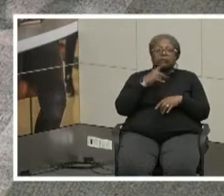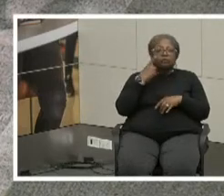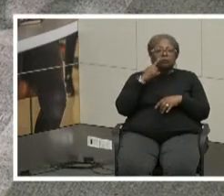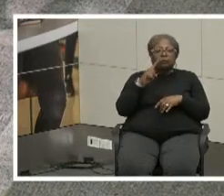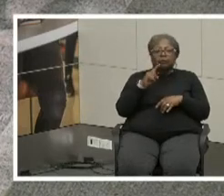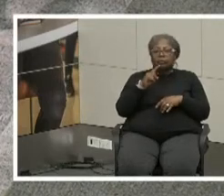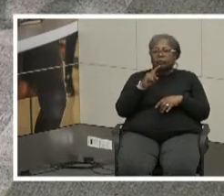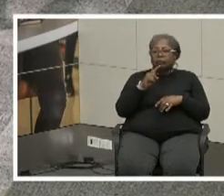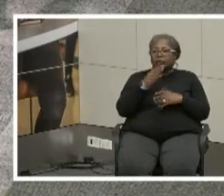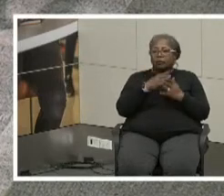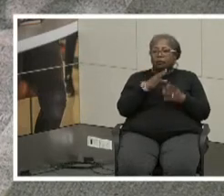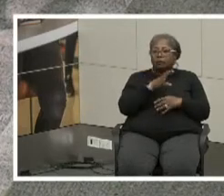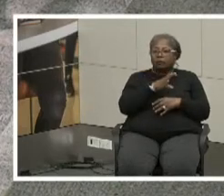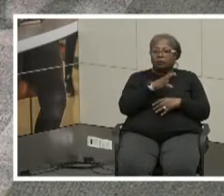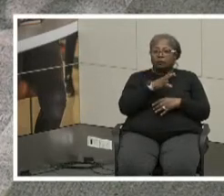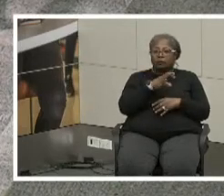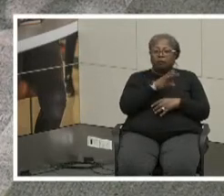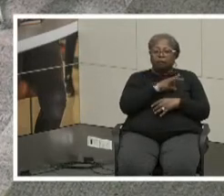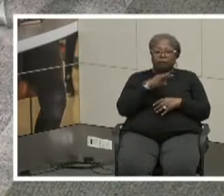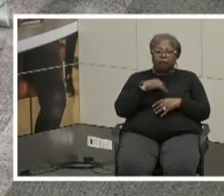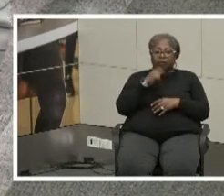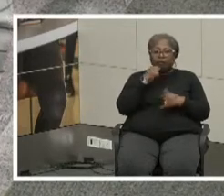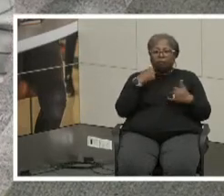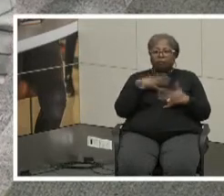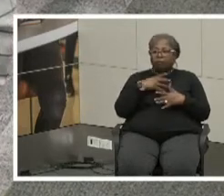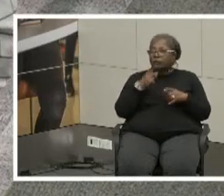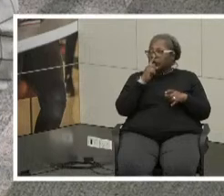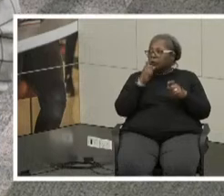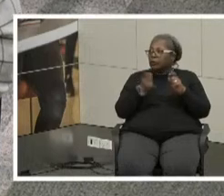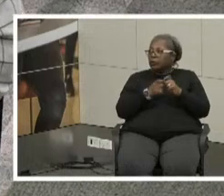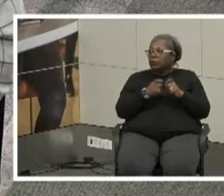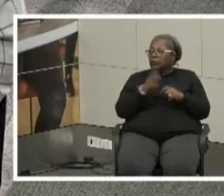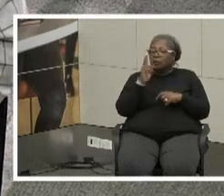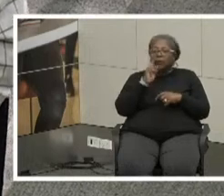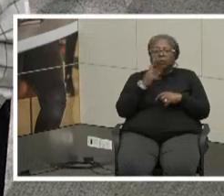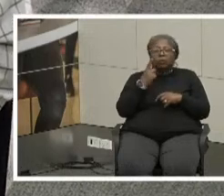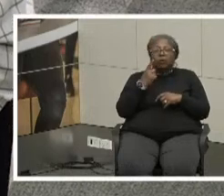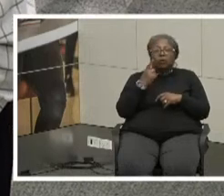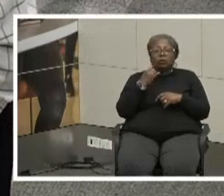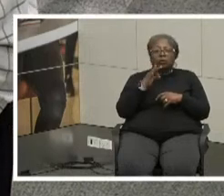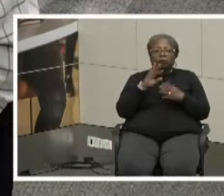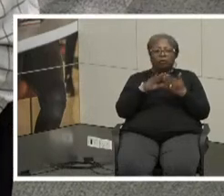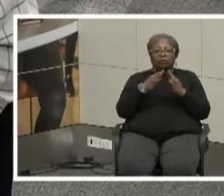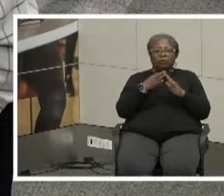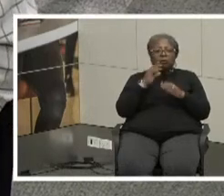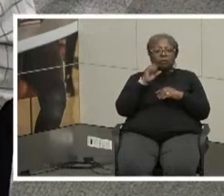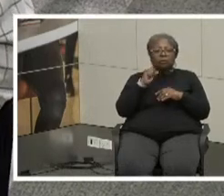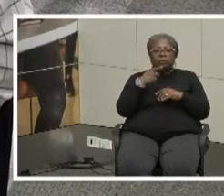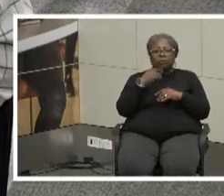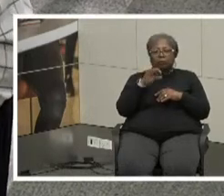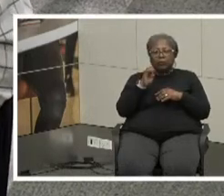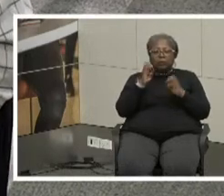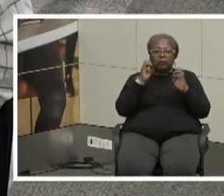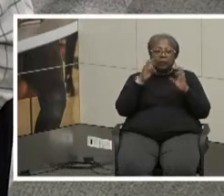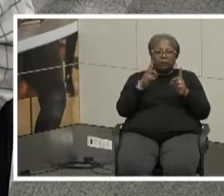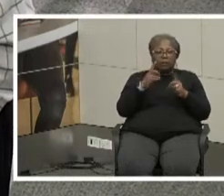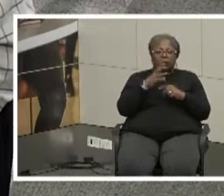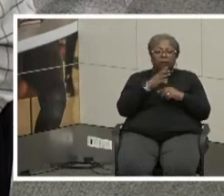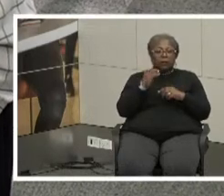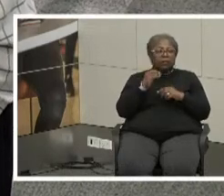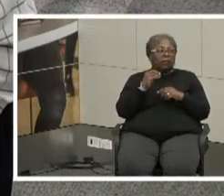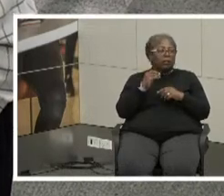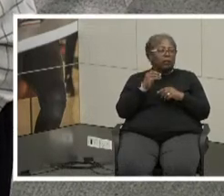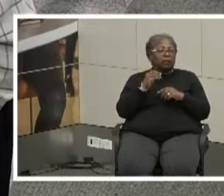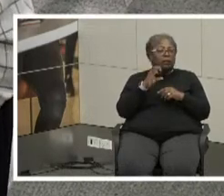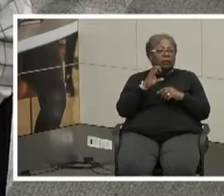of a concerned faculty member who fears retaliation Houston is world-renowned as the city for space exploration education and yet the